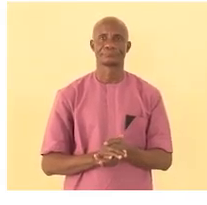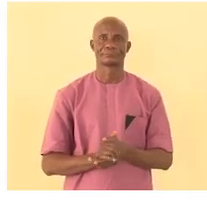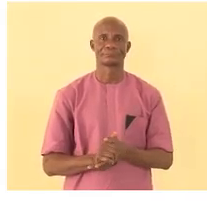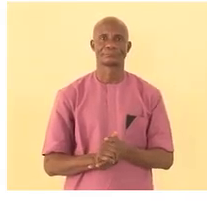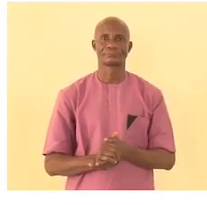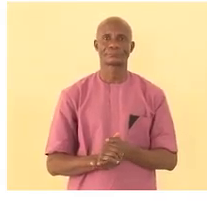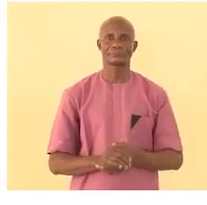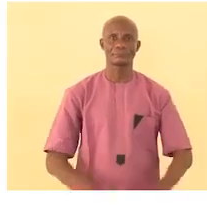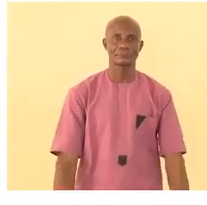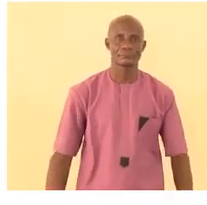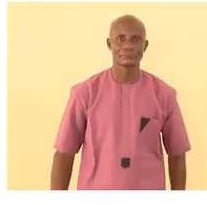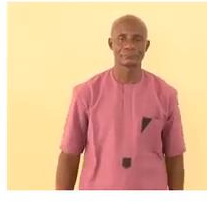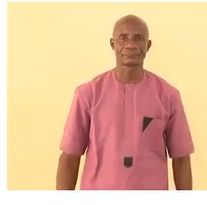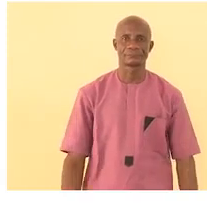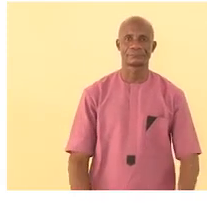Yes.